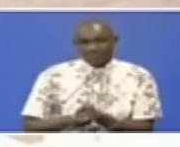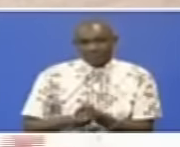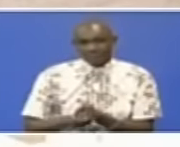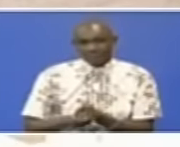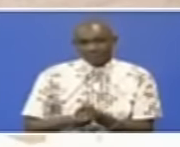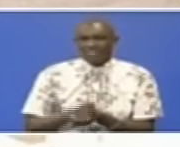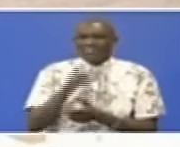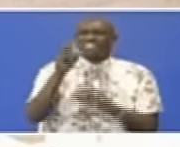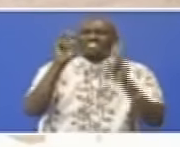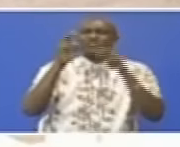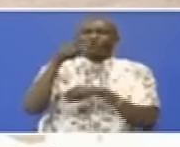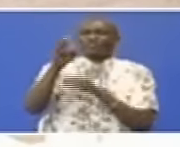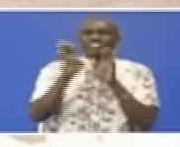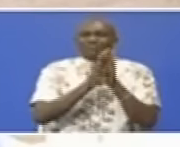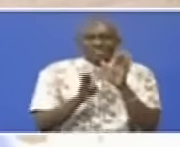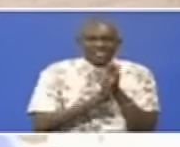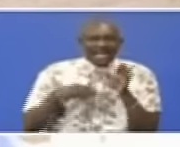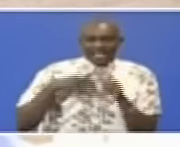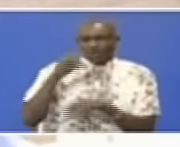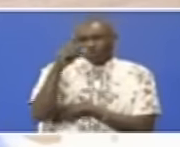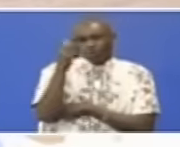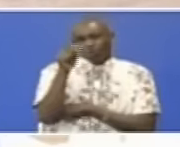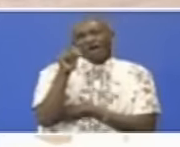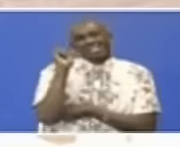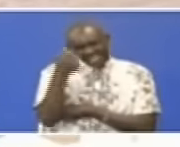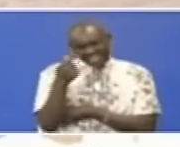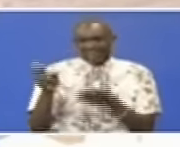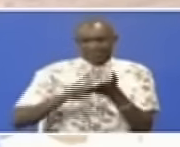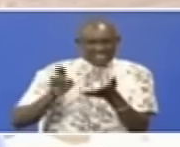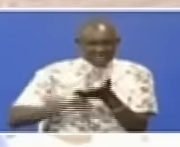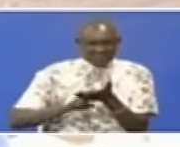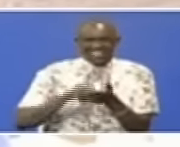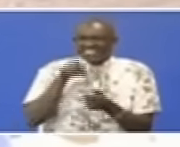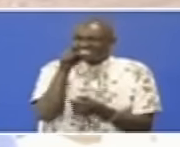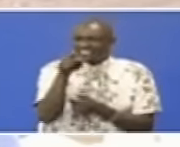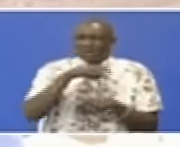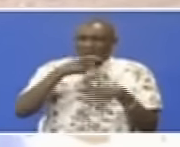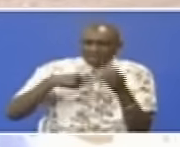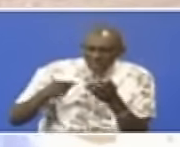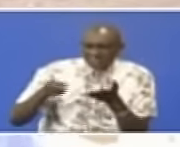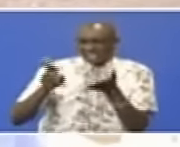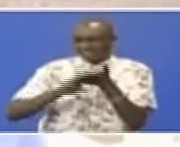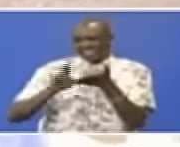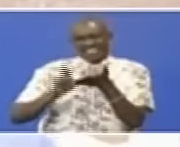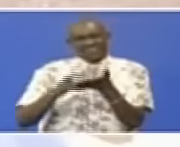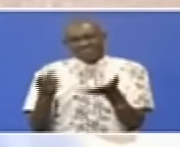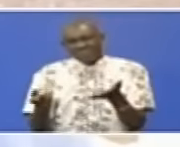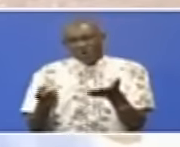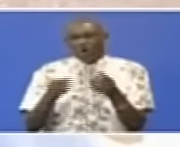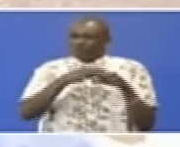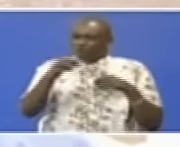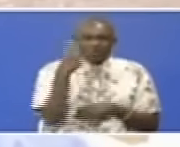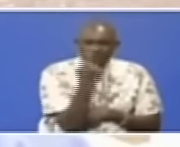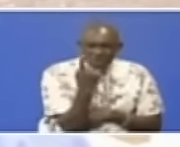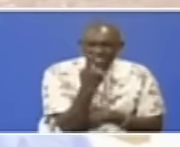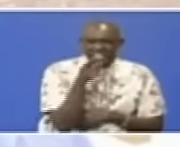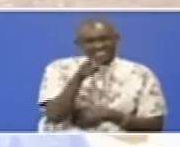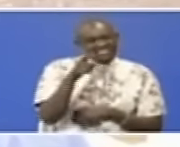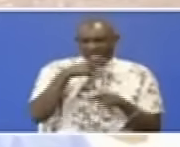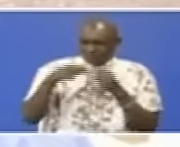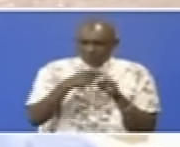This issue of that bill and the Okoa Kenya referendum is not about, it's not a referendum about CORD only. It's not about